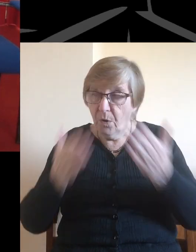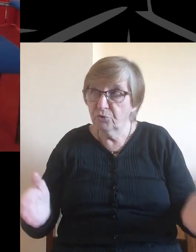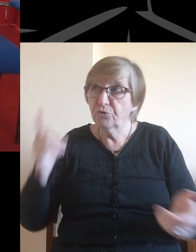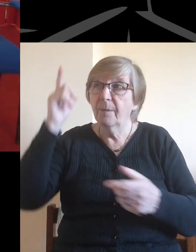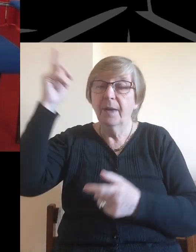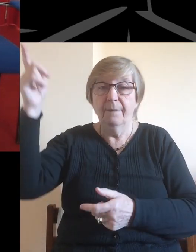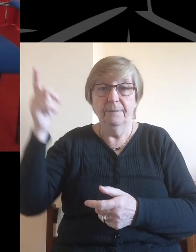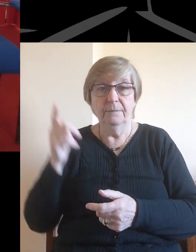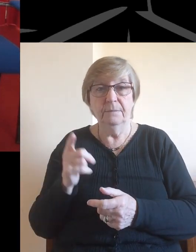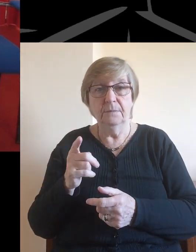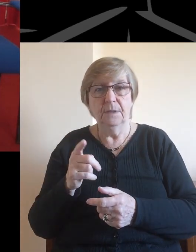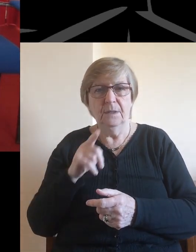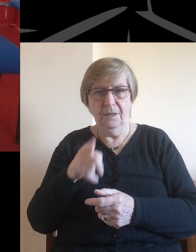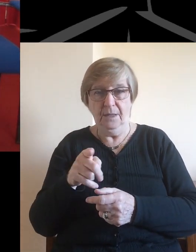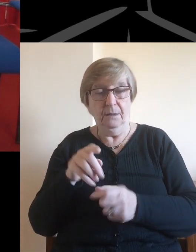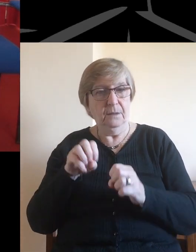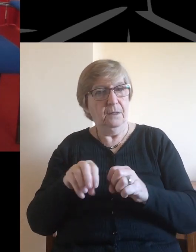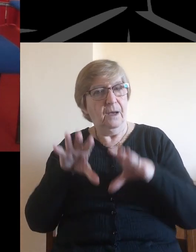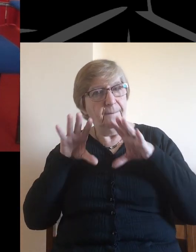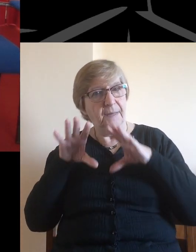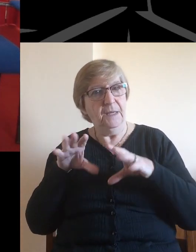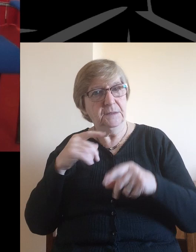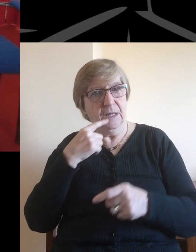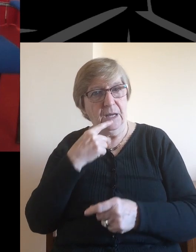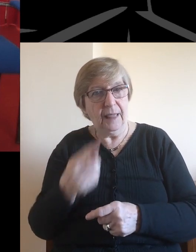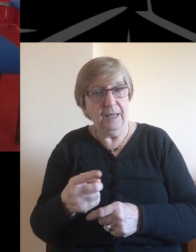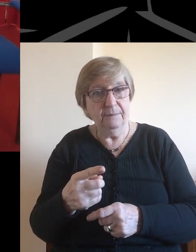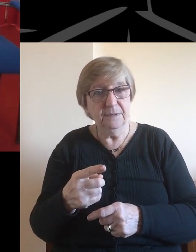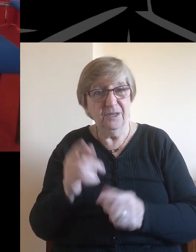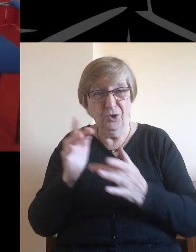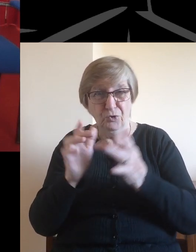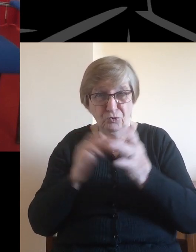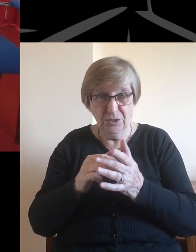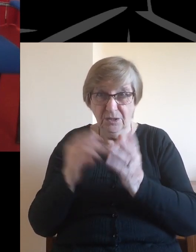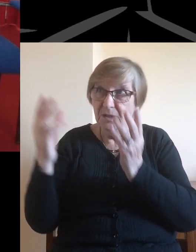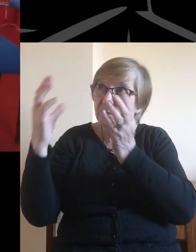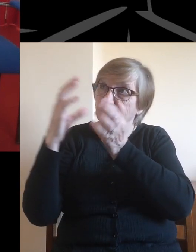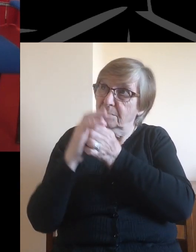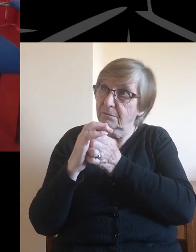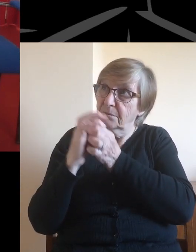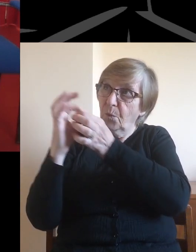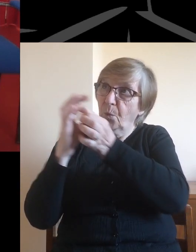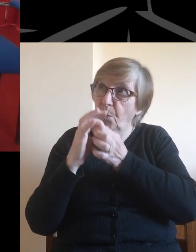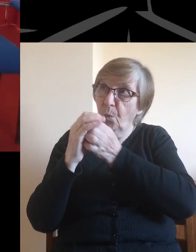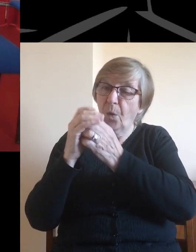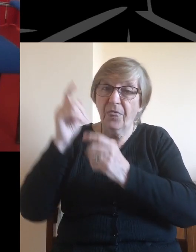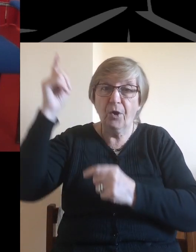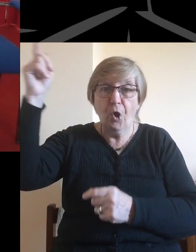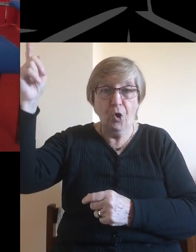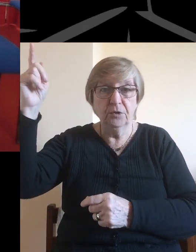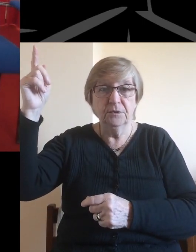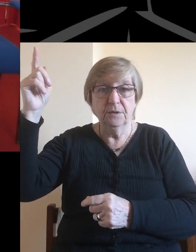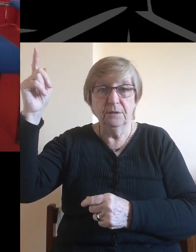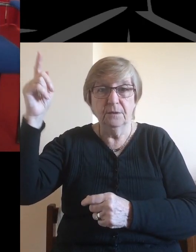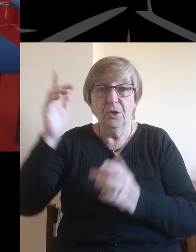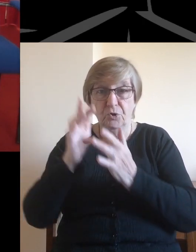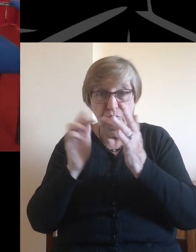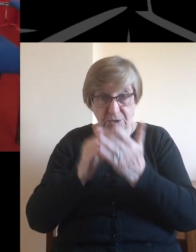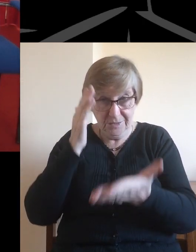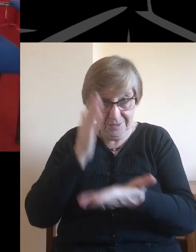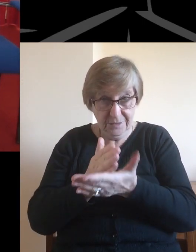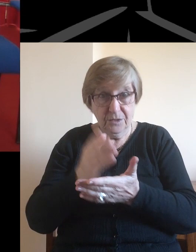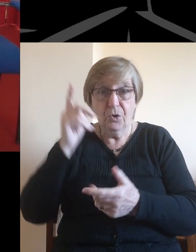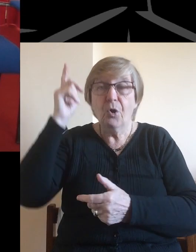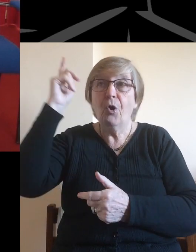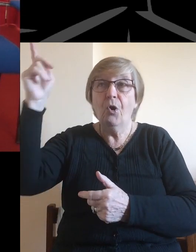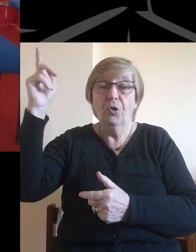They were, in their own ways, incredible claims that he was one with God, that he was divine. That although he has